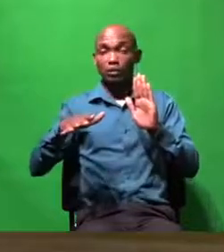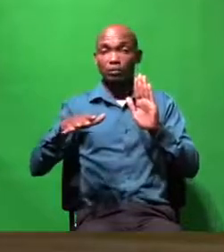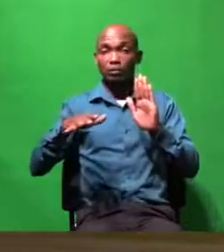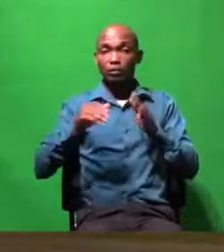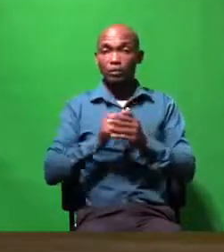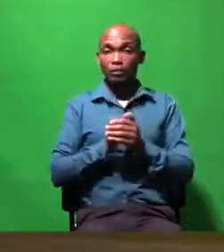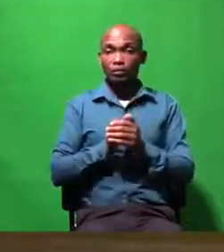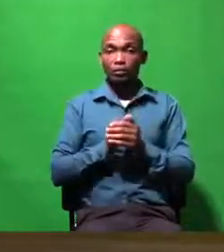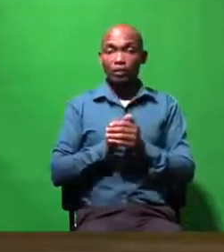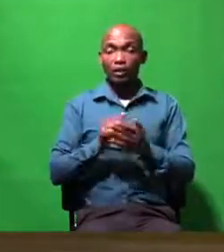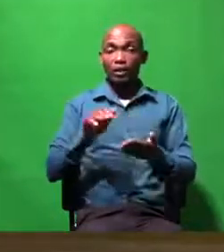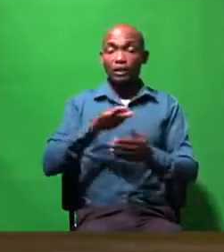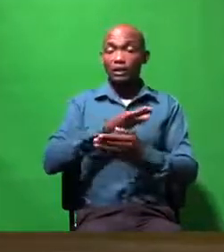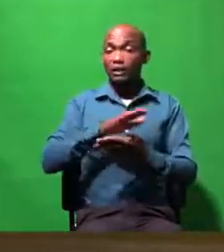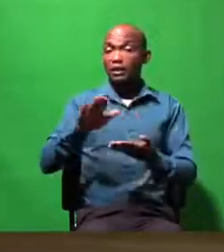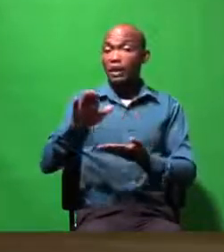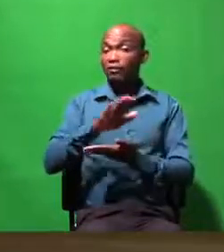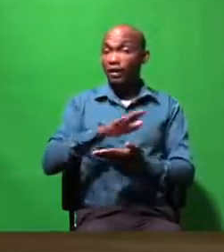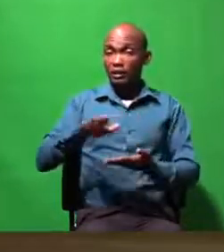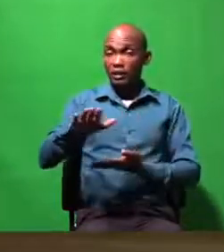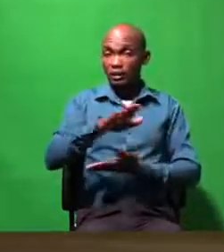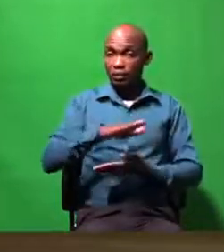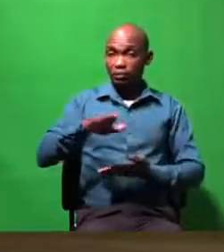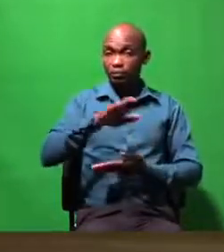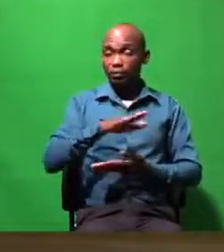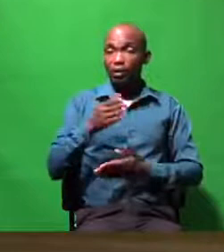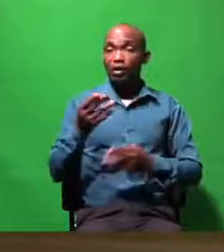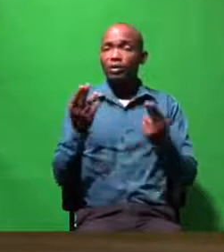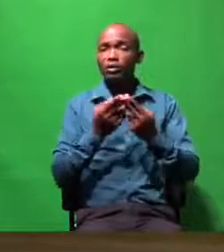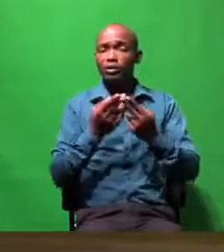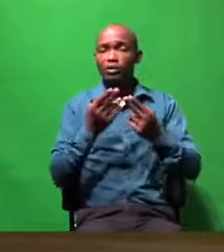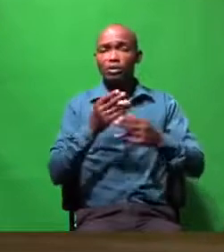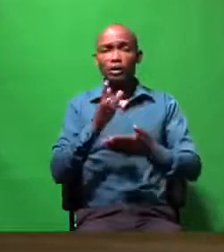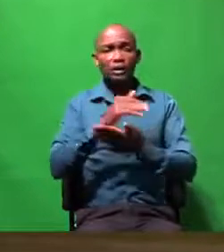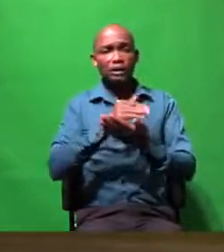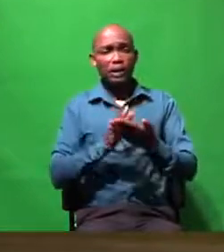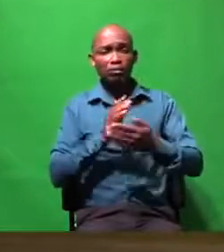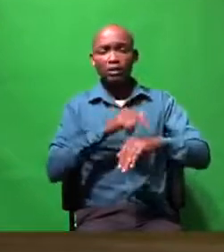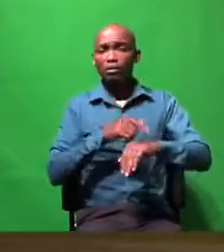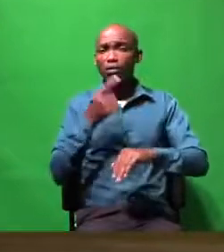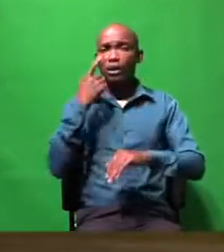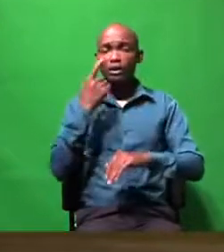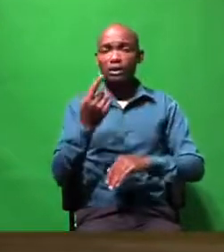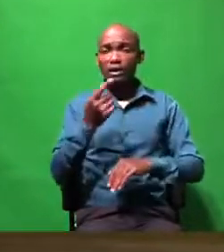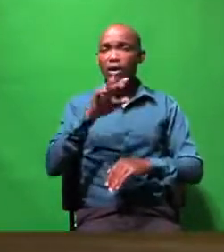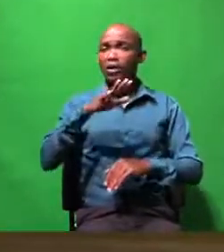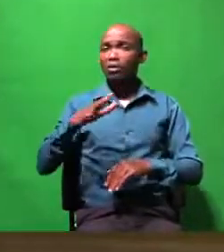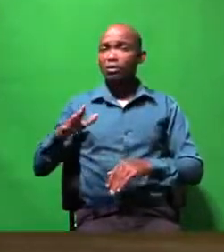also, if this, sometimes we can look in the ocean, there is a flat